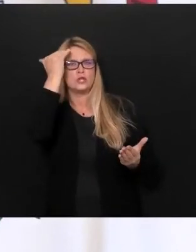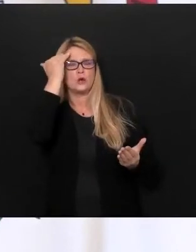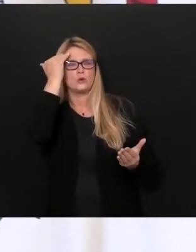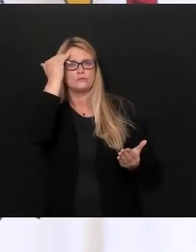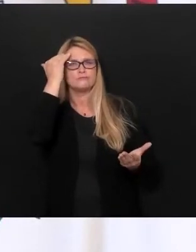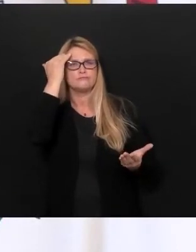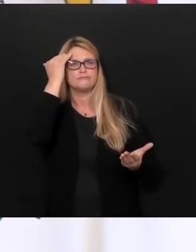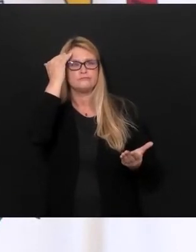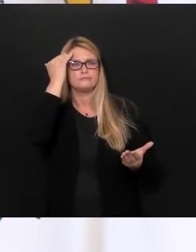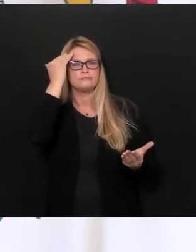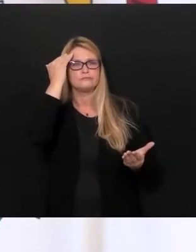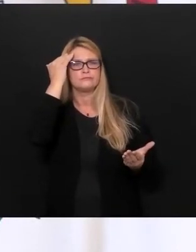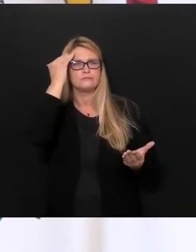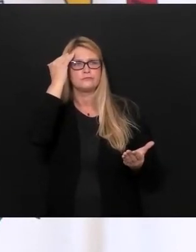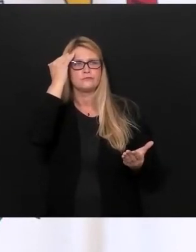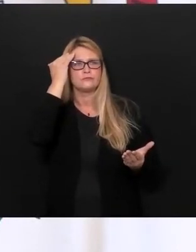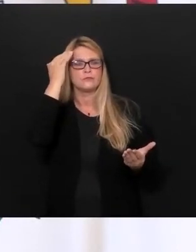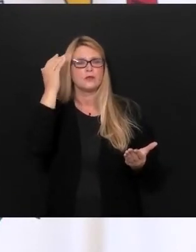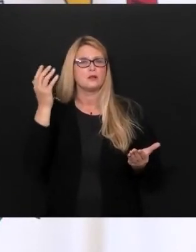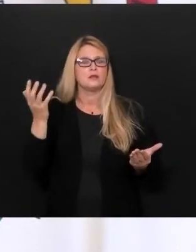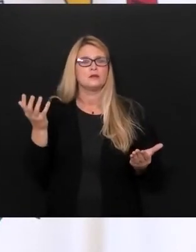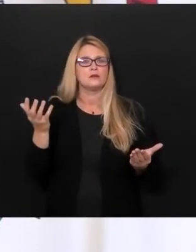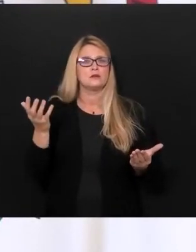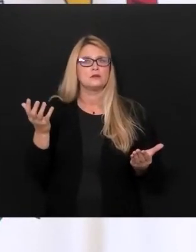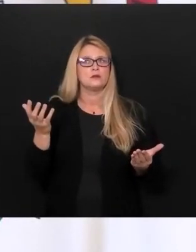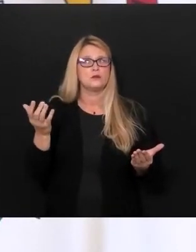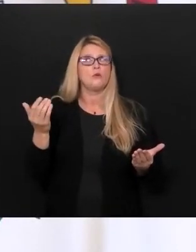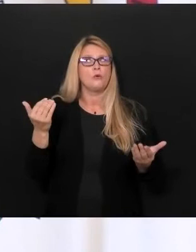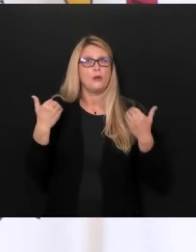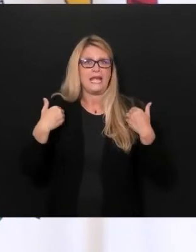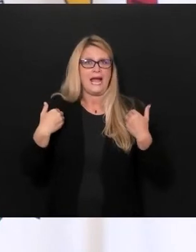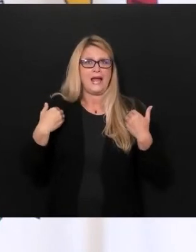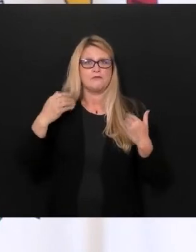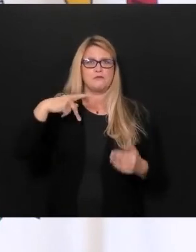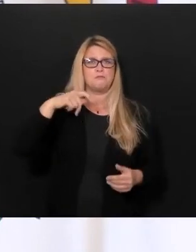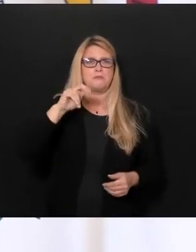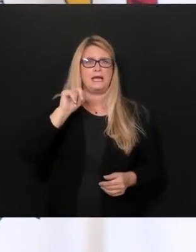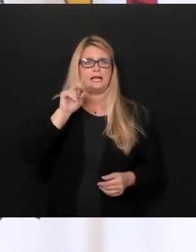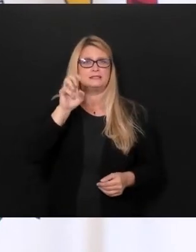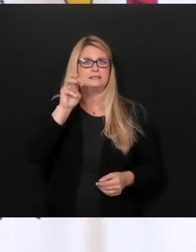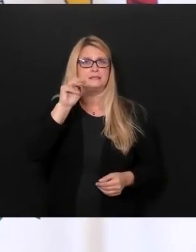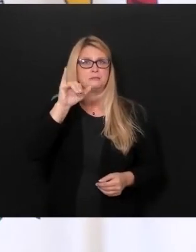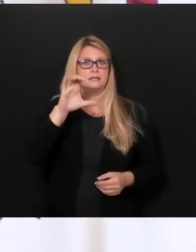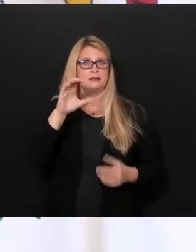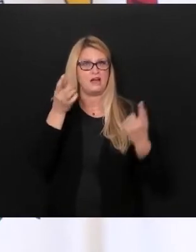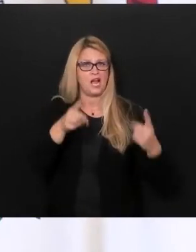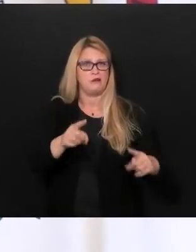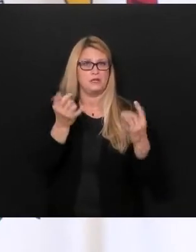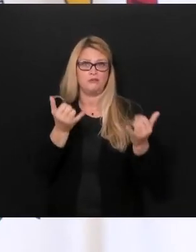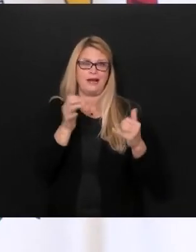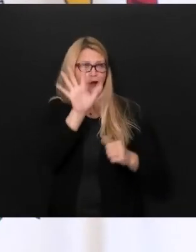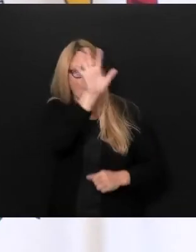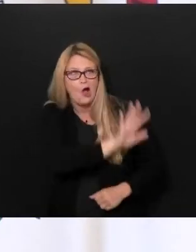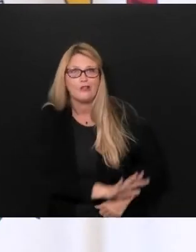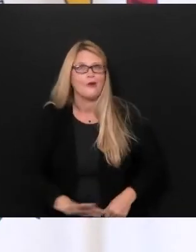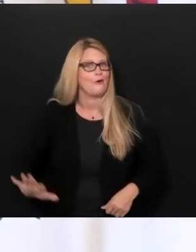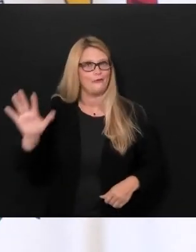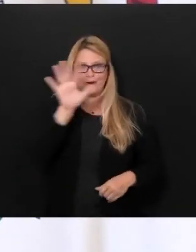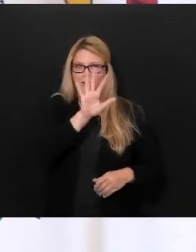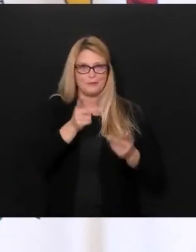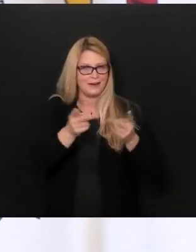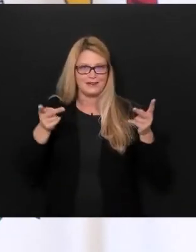know we've got a catastrophe on our hands all across the land. You know, for